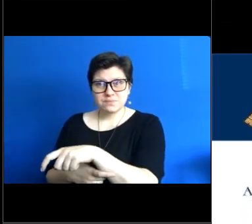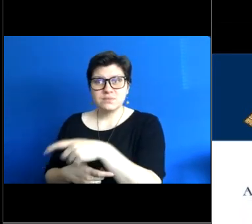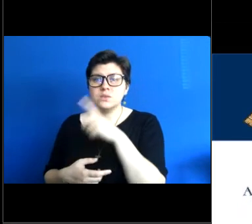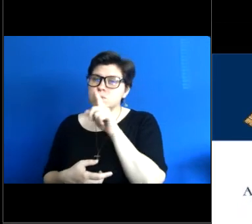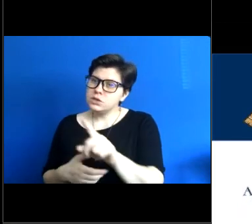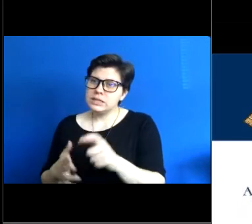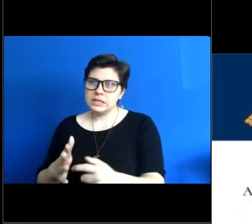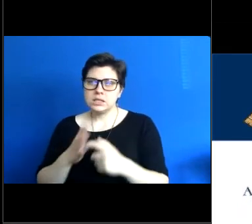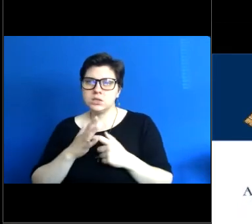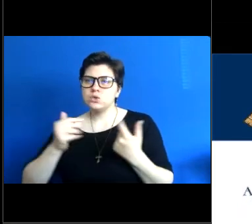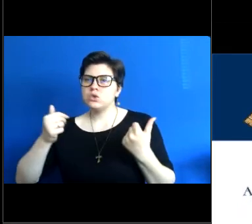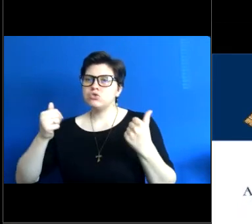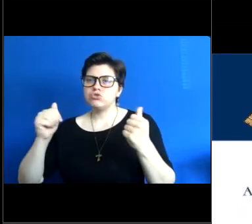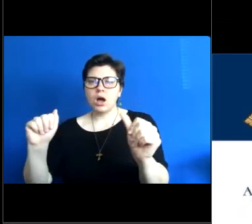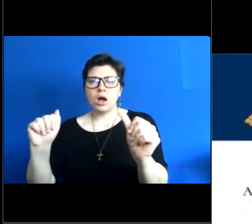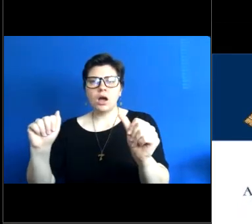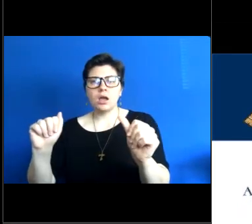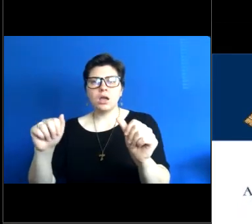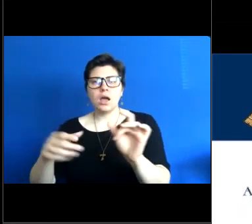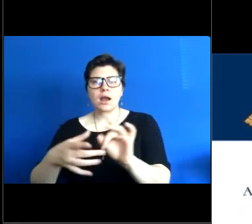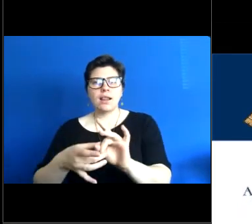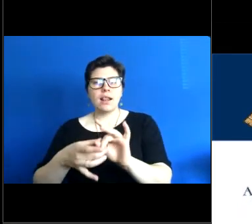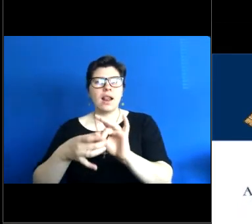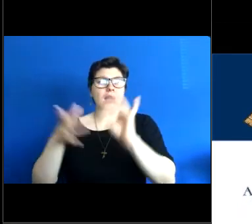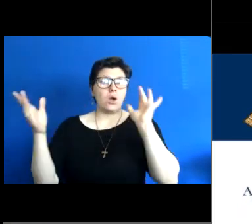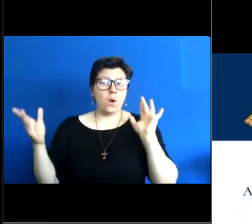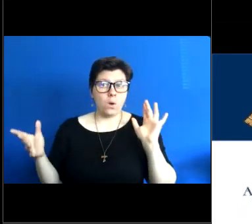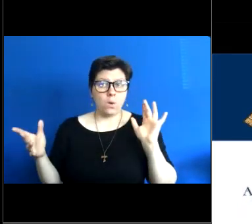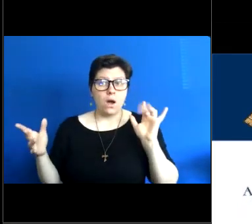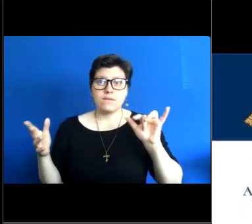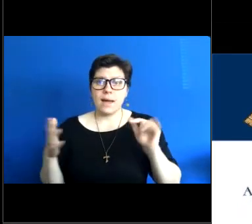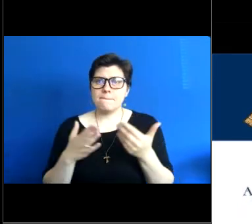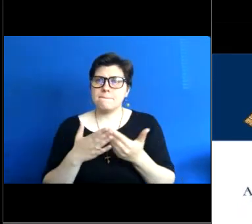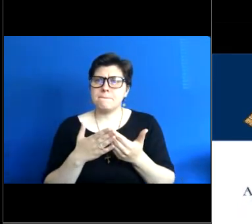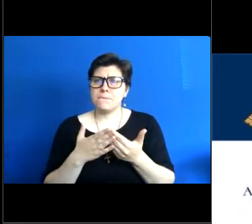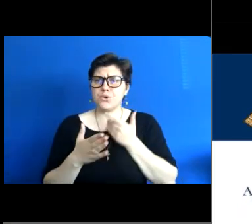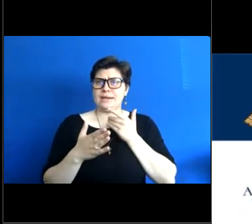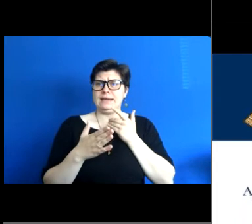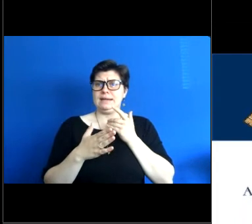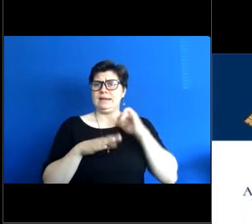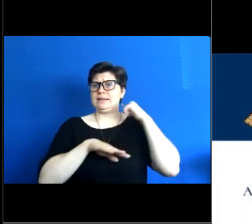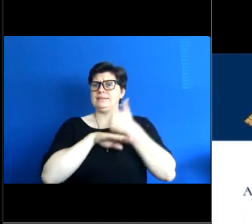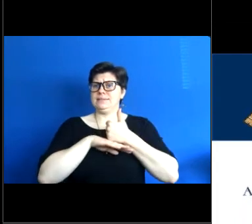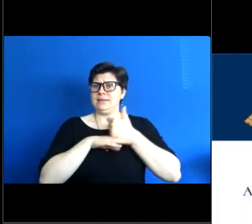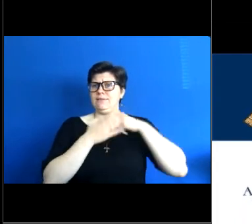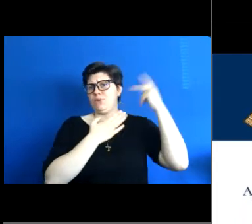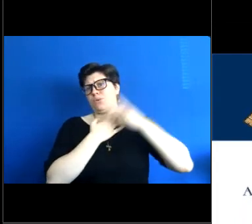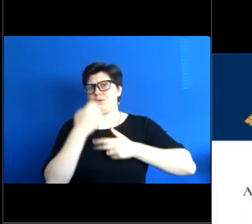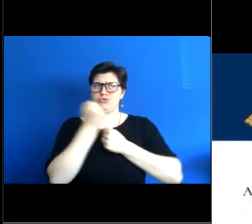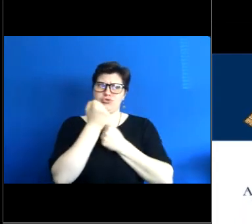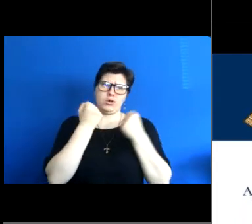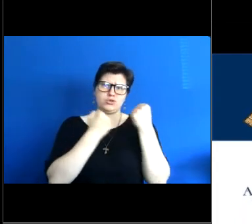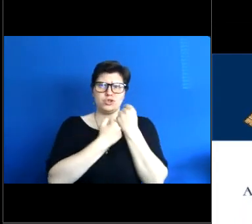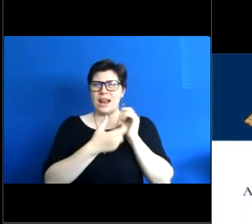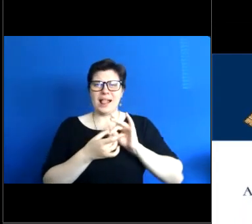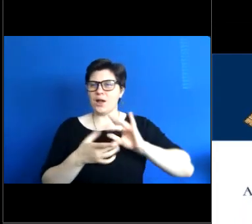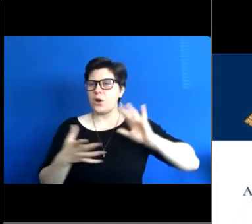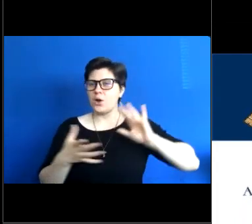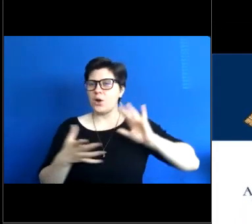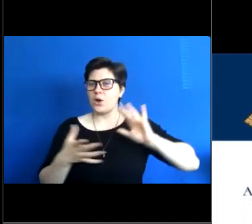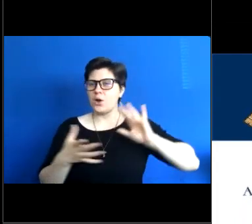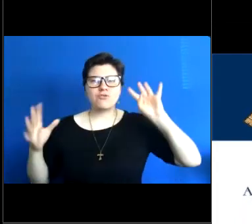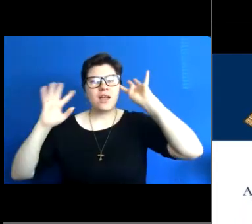to try and let go of our preconceived programs and structures and really think creatively and